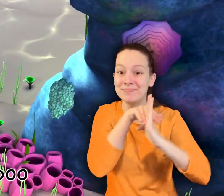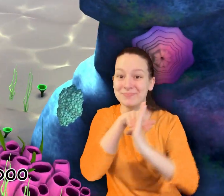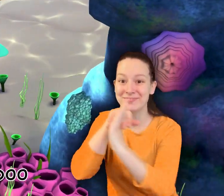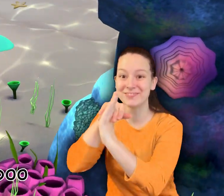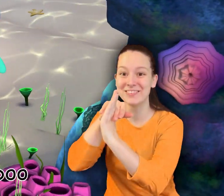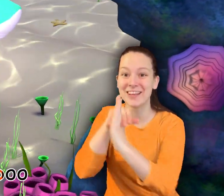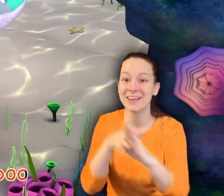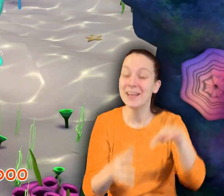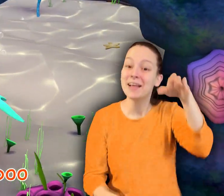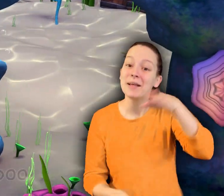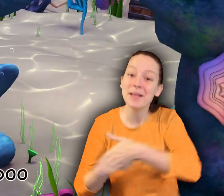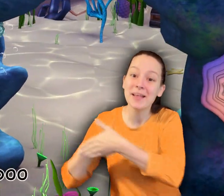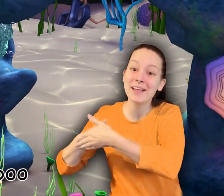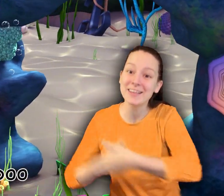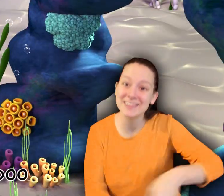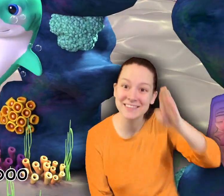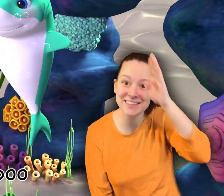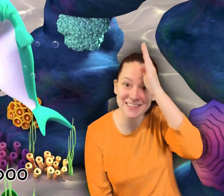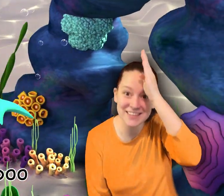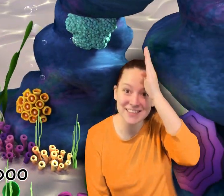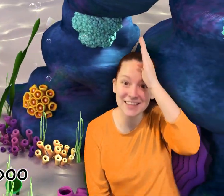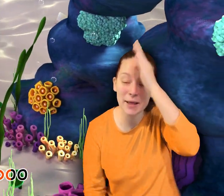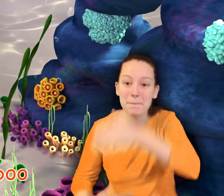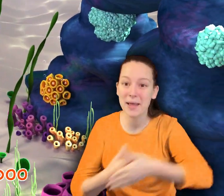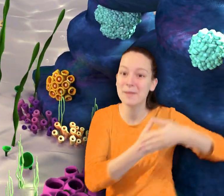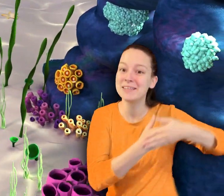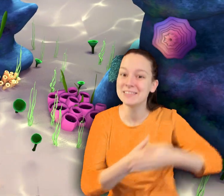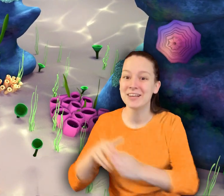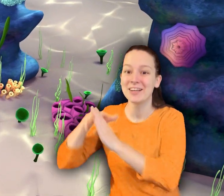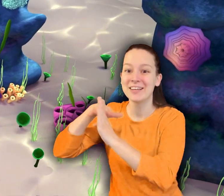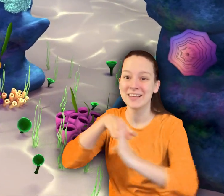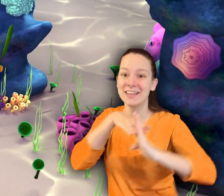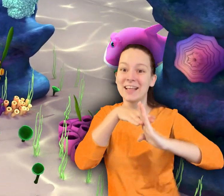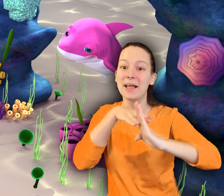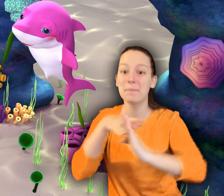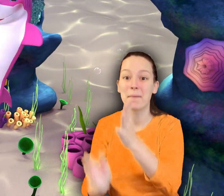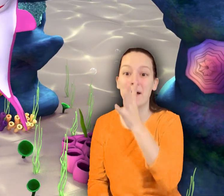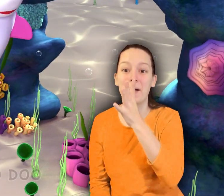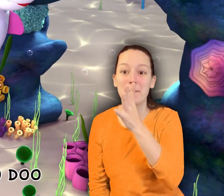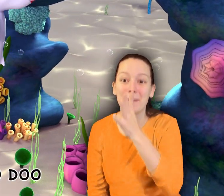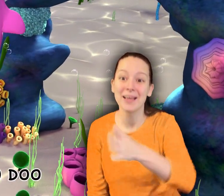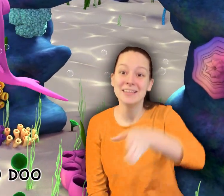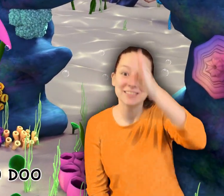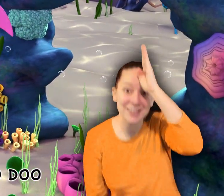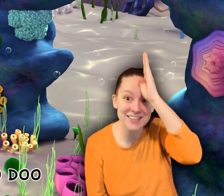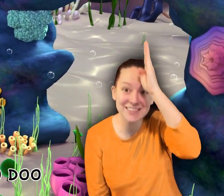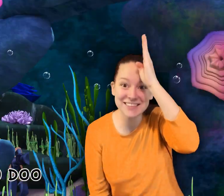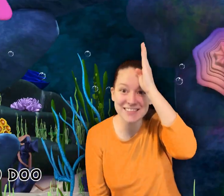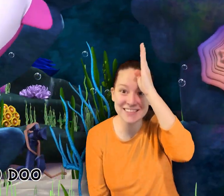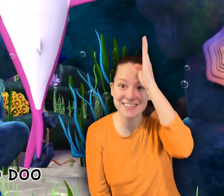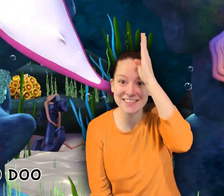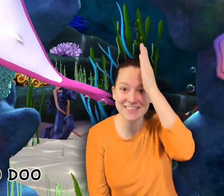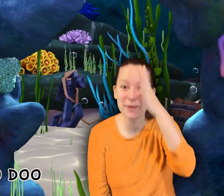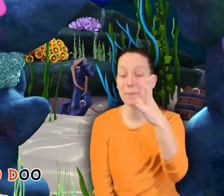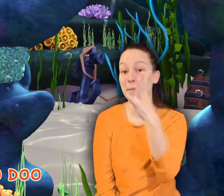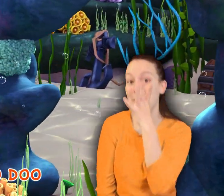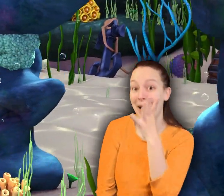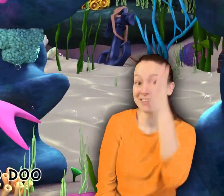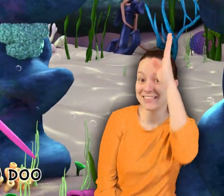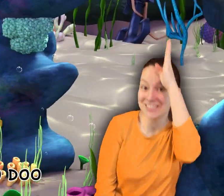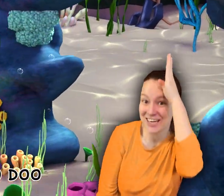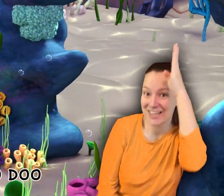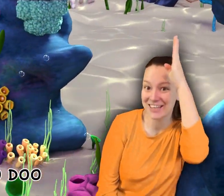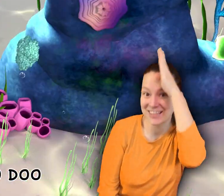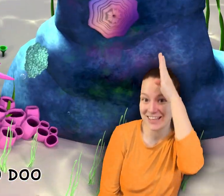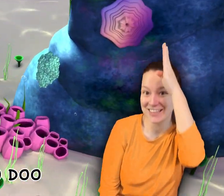shark do doo doo doo doo doo baby shark doo doo doo do doo doo baby shark mommy shark doo dooo doo doo